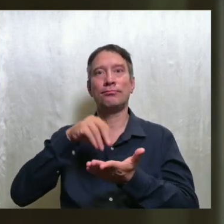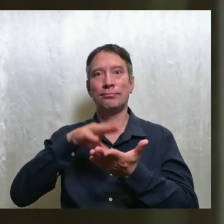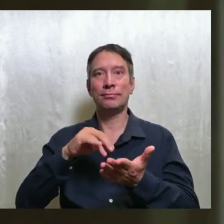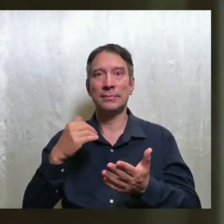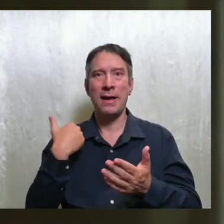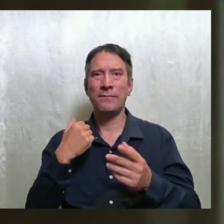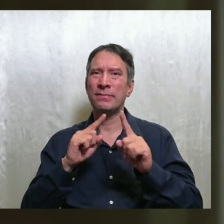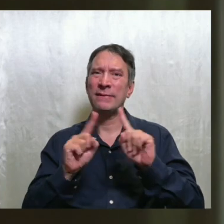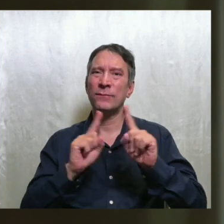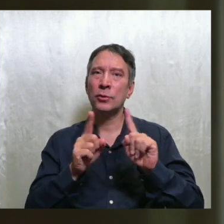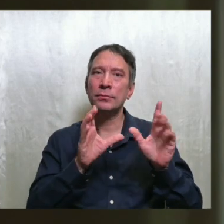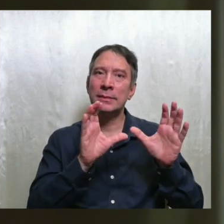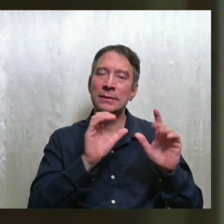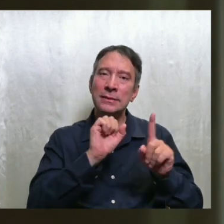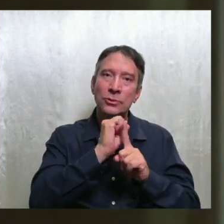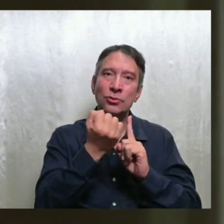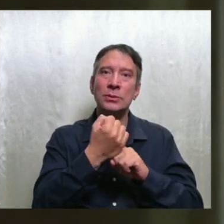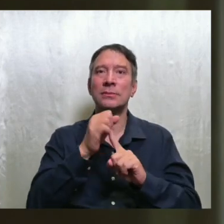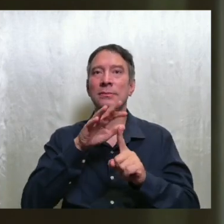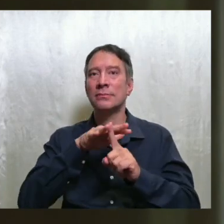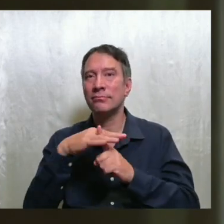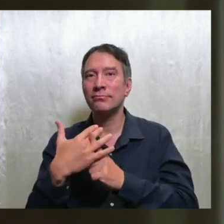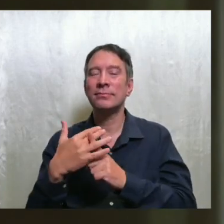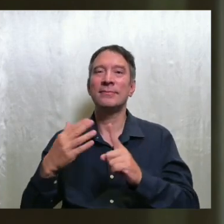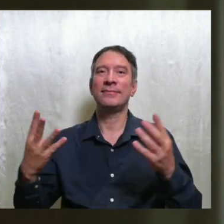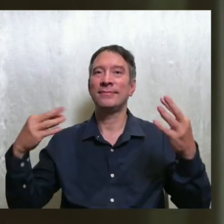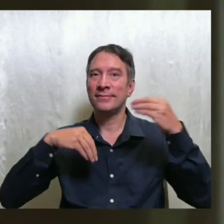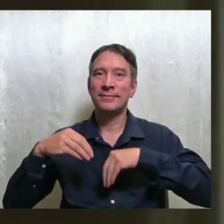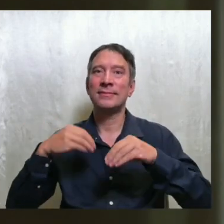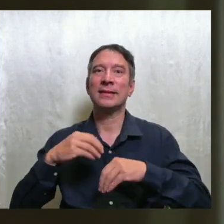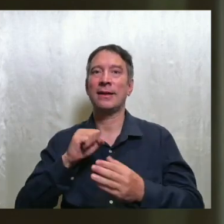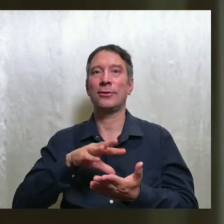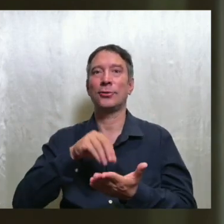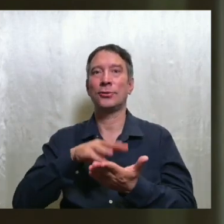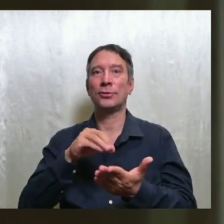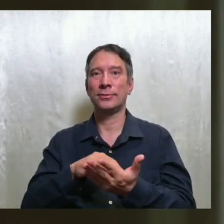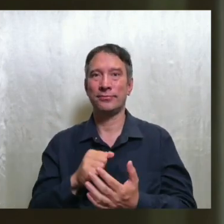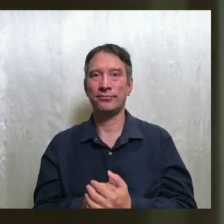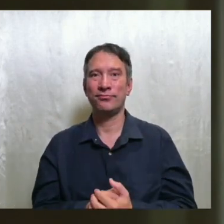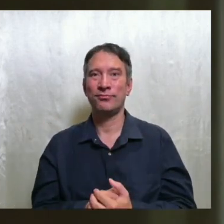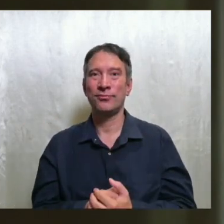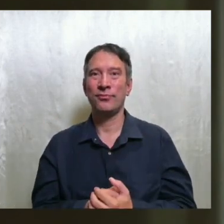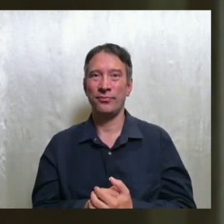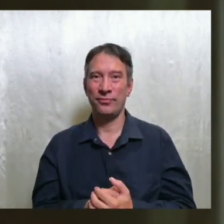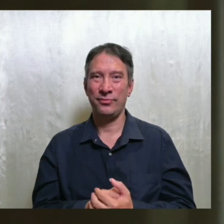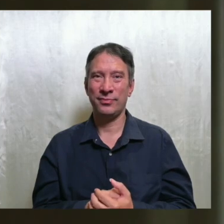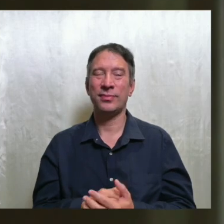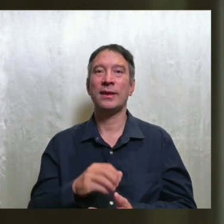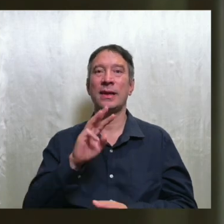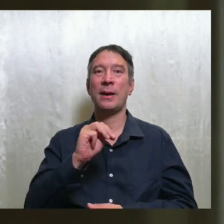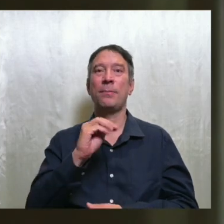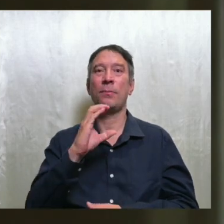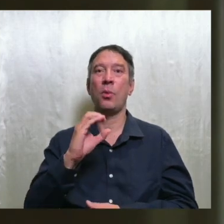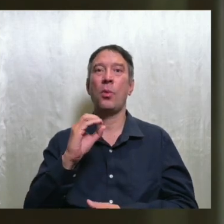platforms that you can run, MOOCs for short, where you can go ahead and pick a course from a favorite university. Or there could be micro-learning platforms